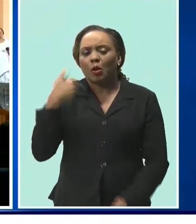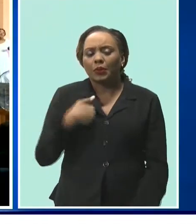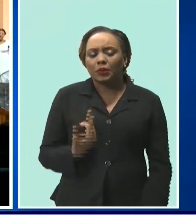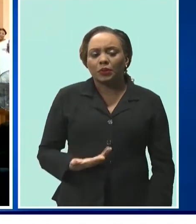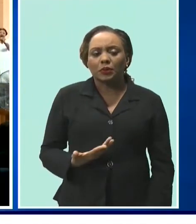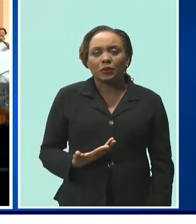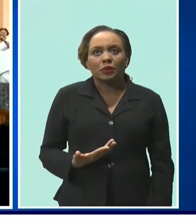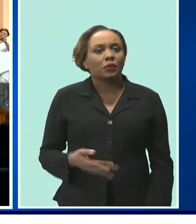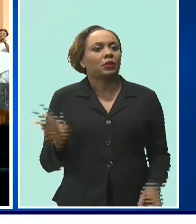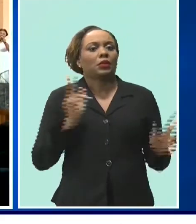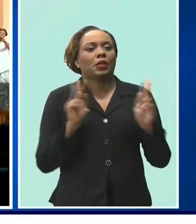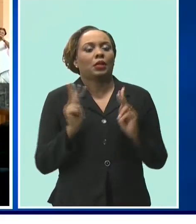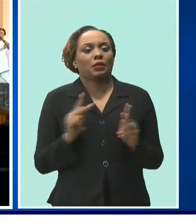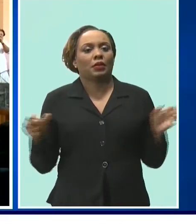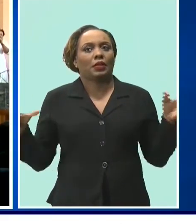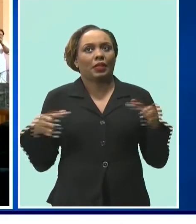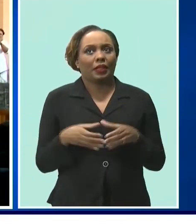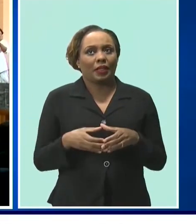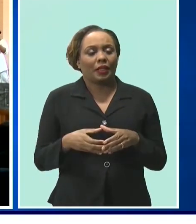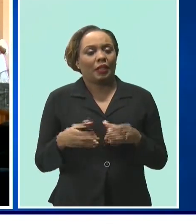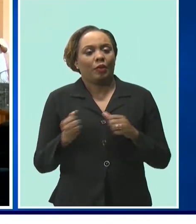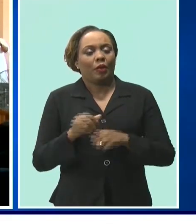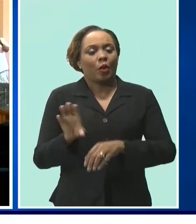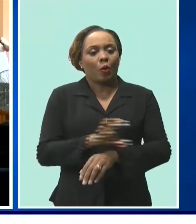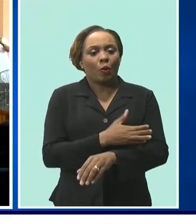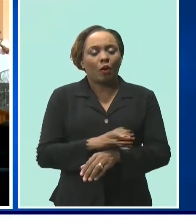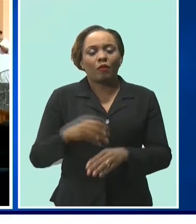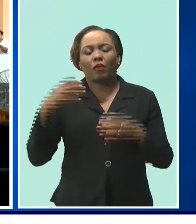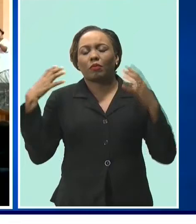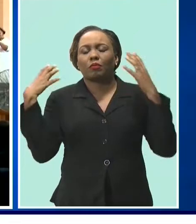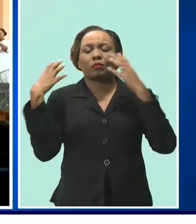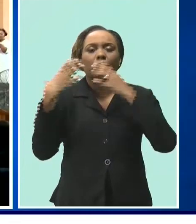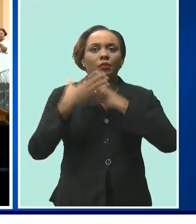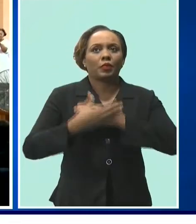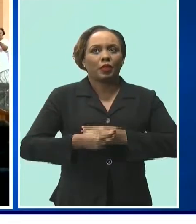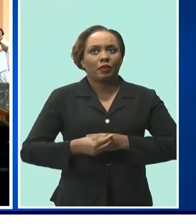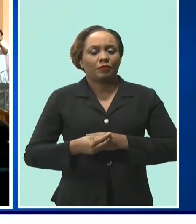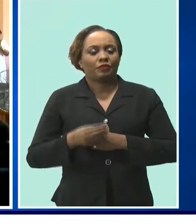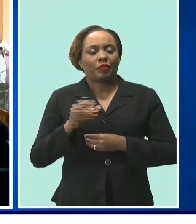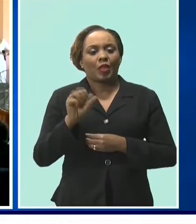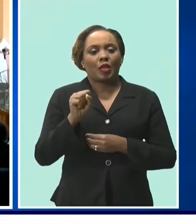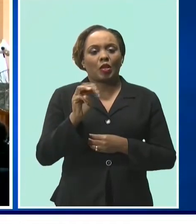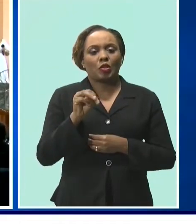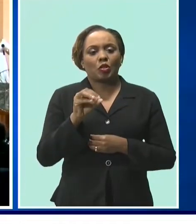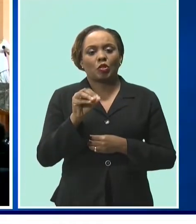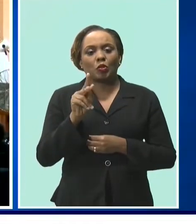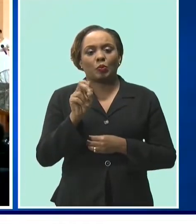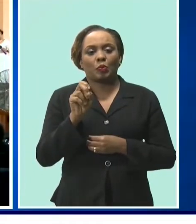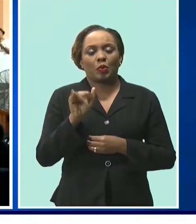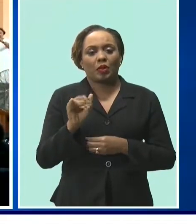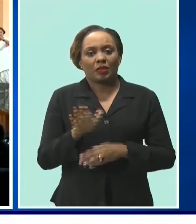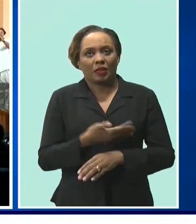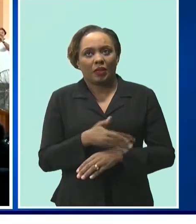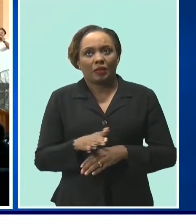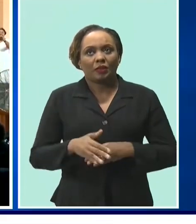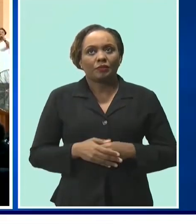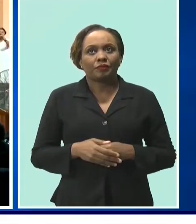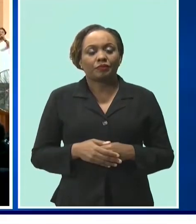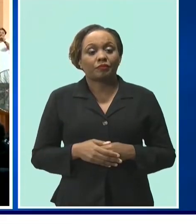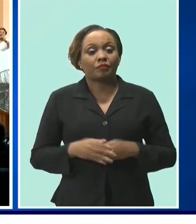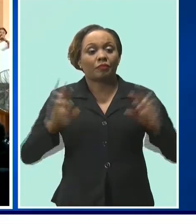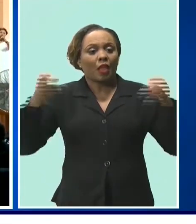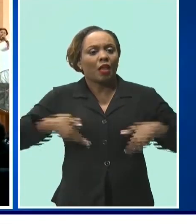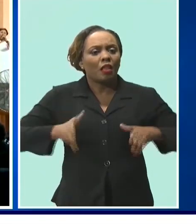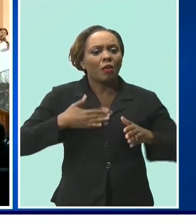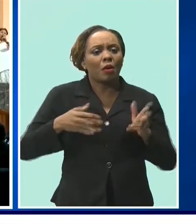a superb mass choir and live band to beautifully render Smokey's classic, The Plantation Lingers On. Let my